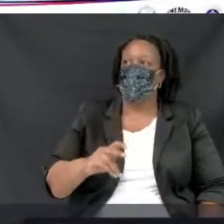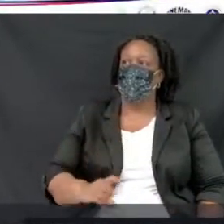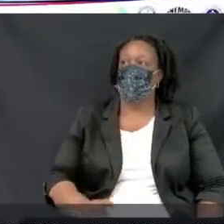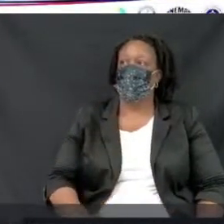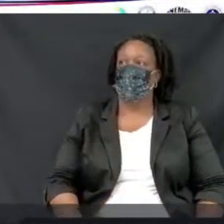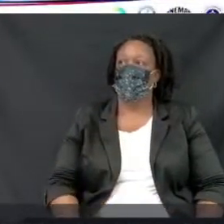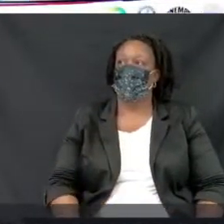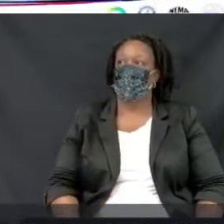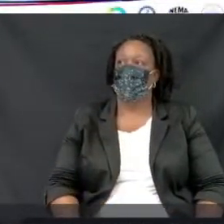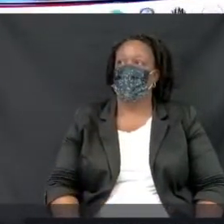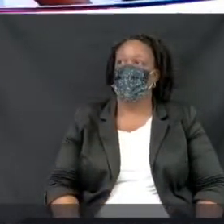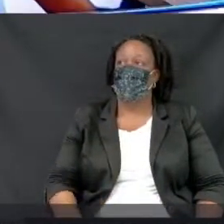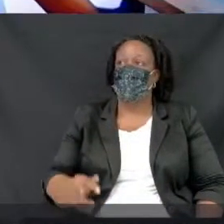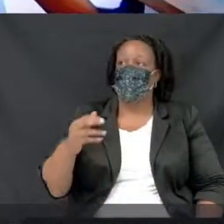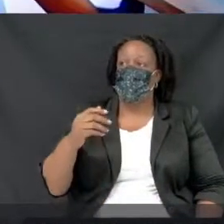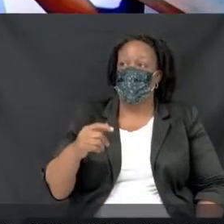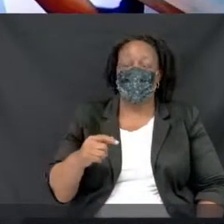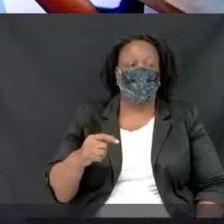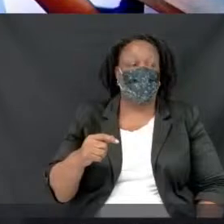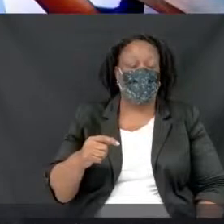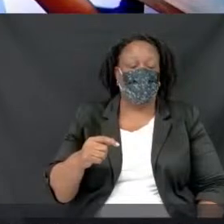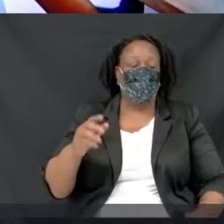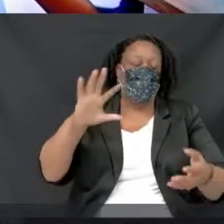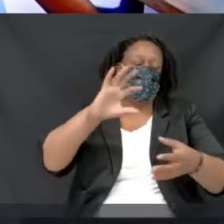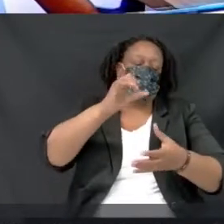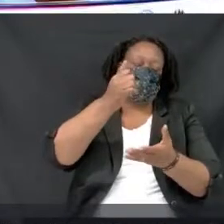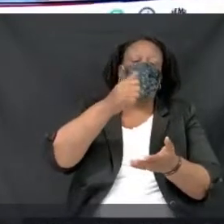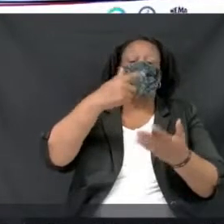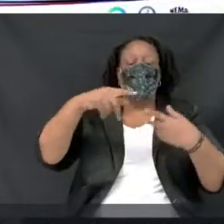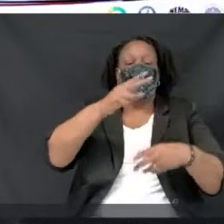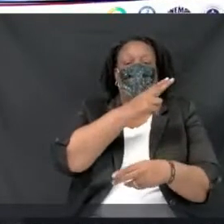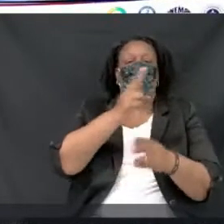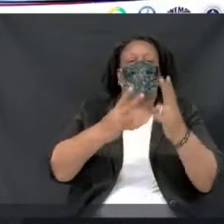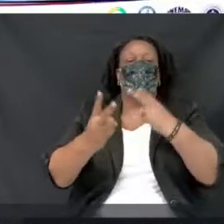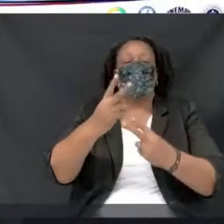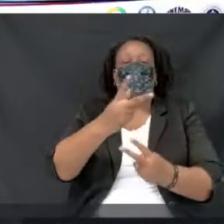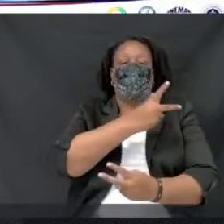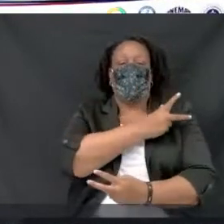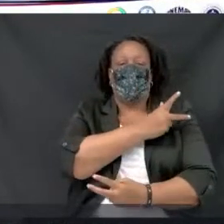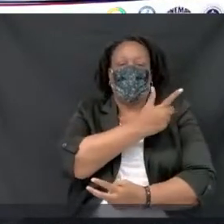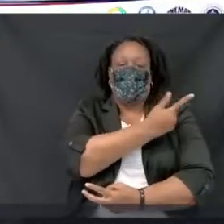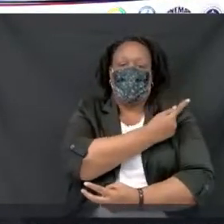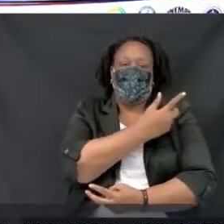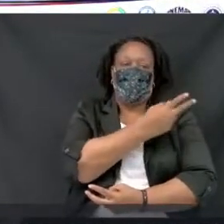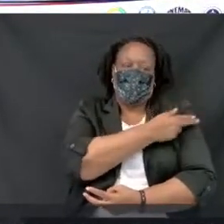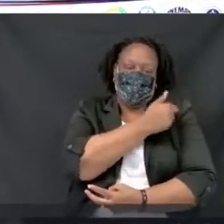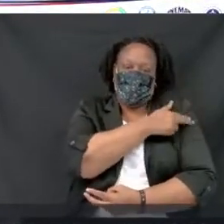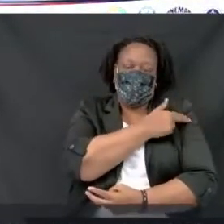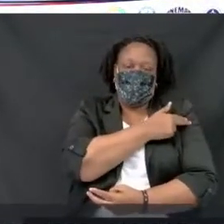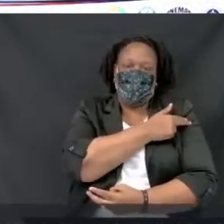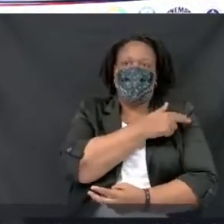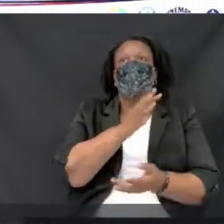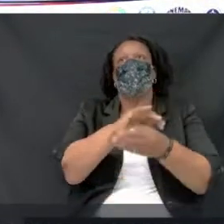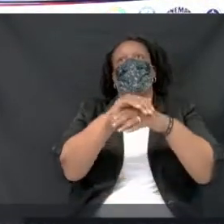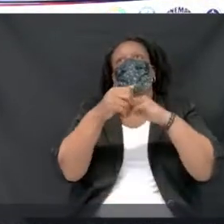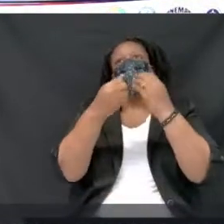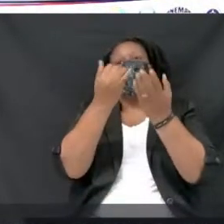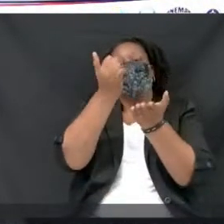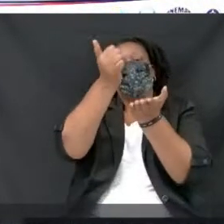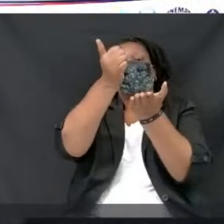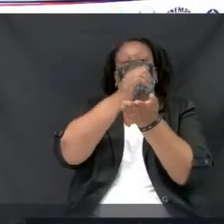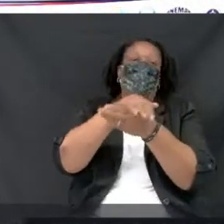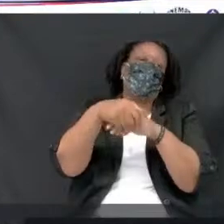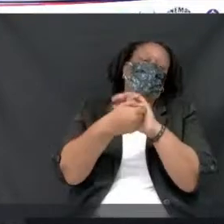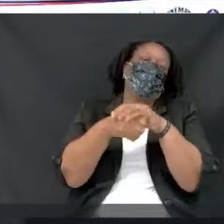have to sanitize my hand again. But those are the things that keep us safe. When you speak about why